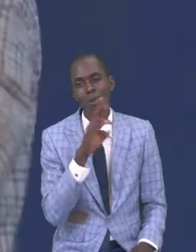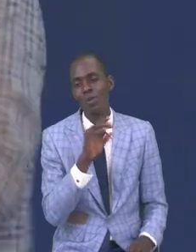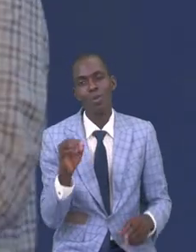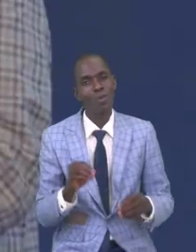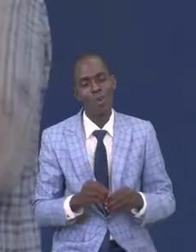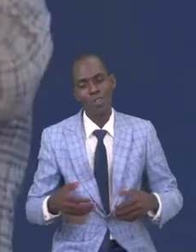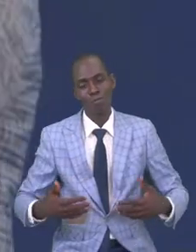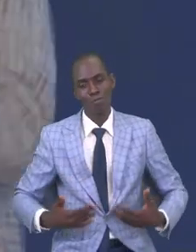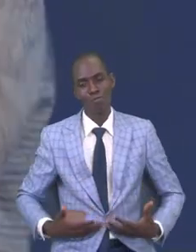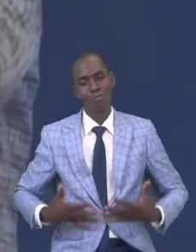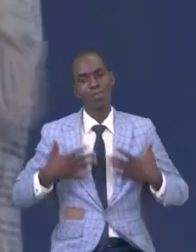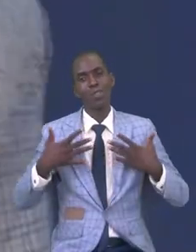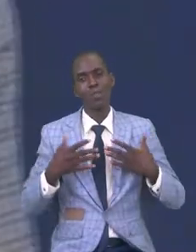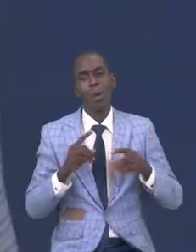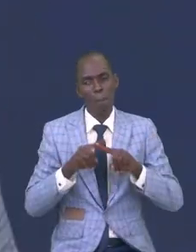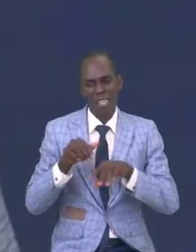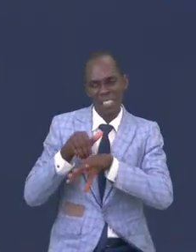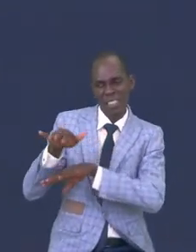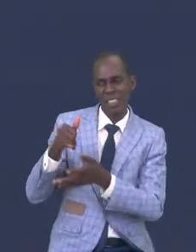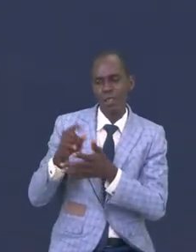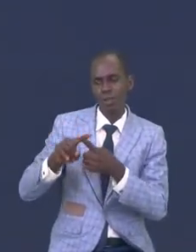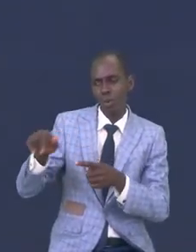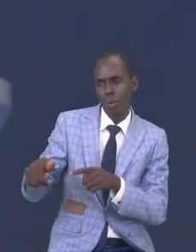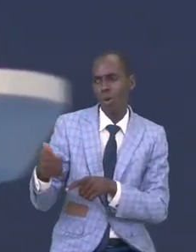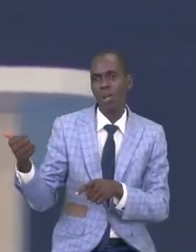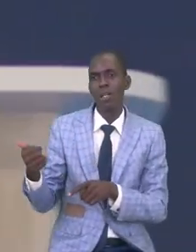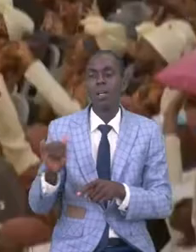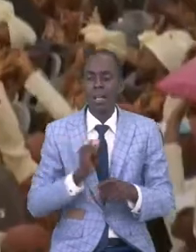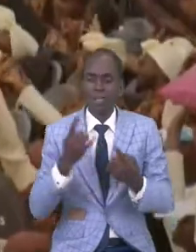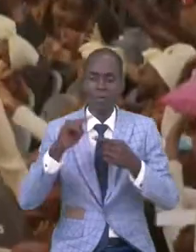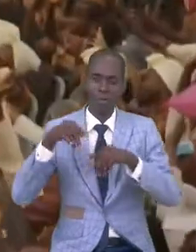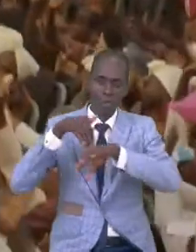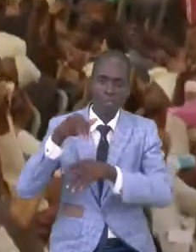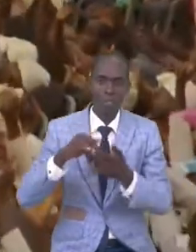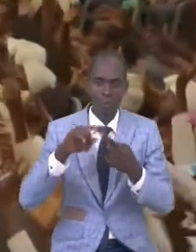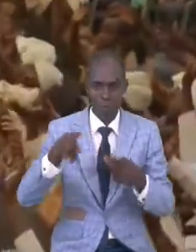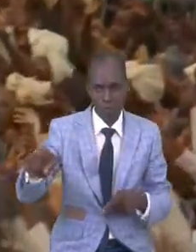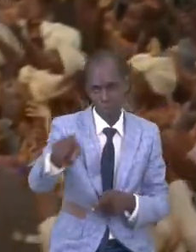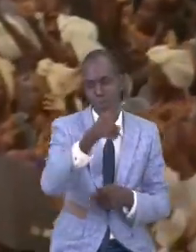Pass it on, pass it on, pass it on. And I come to pass it on to you.